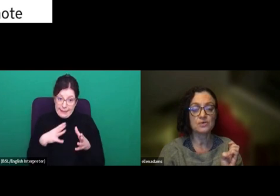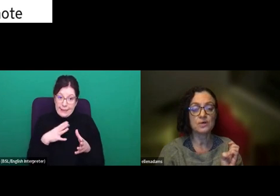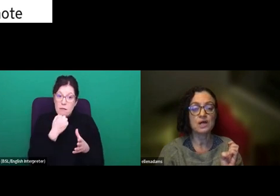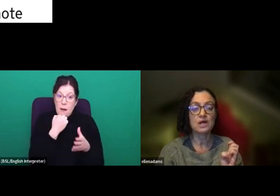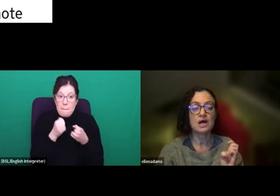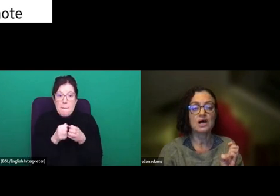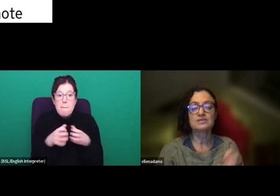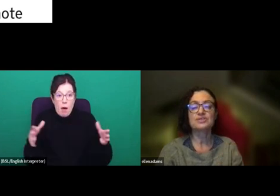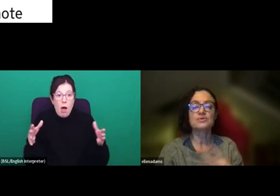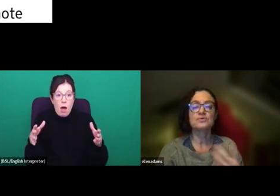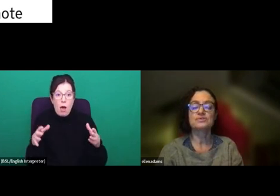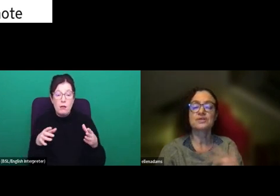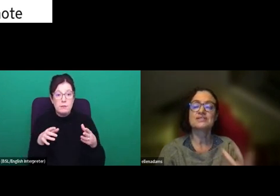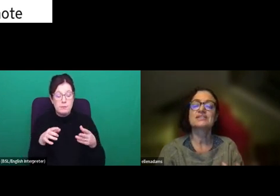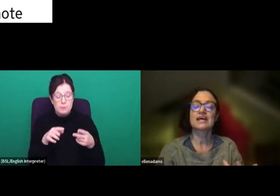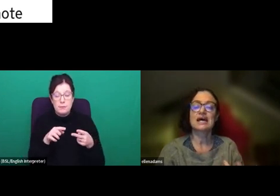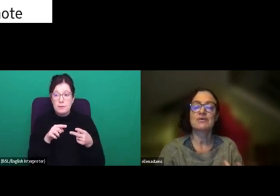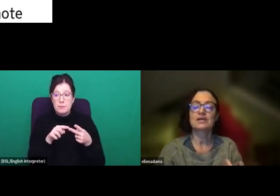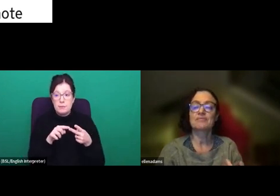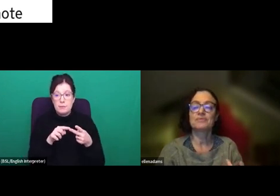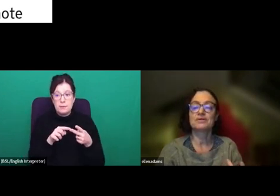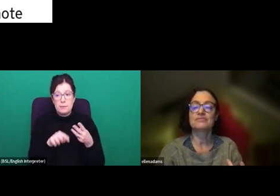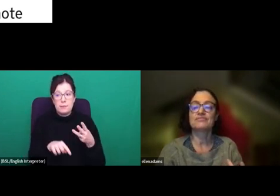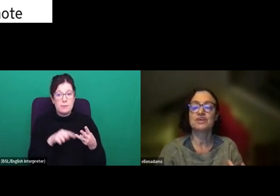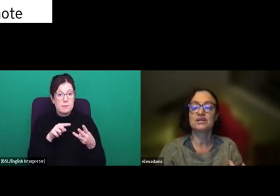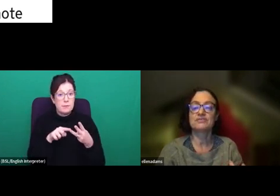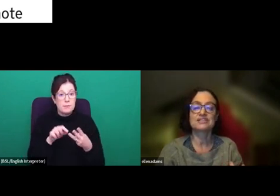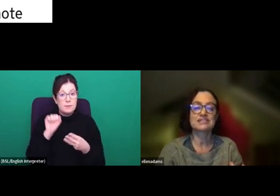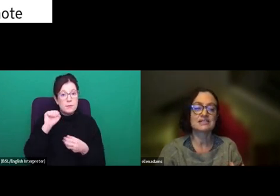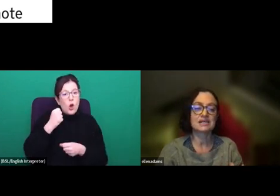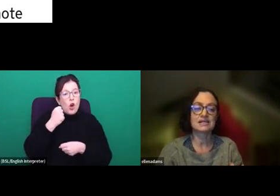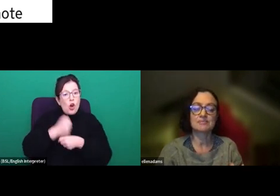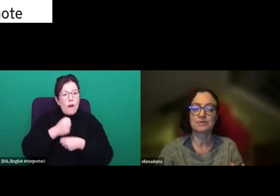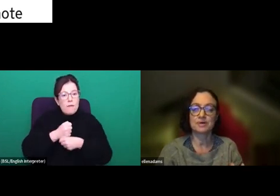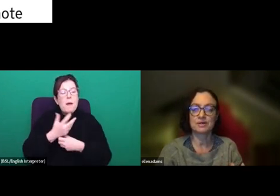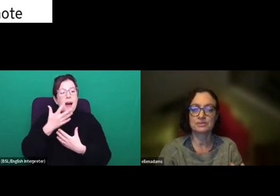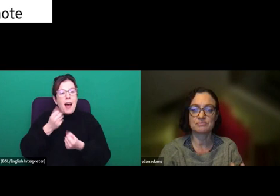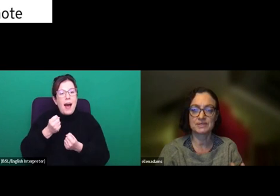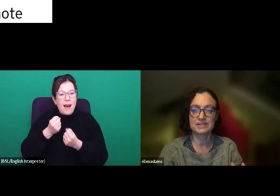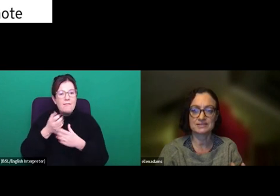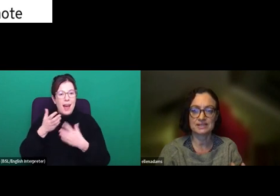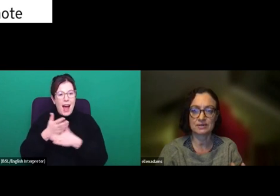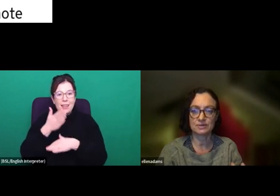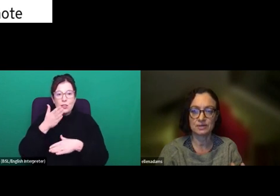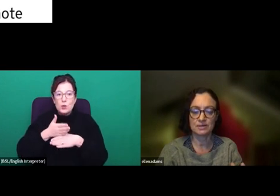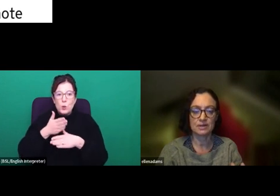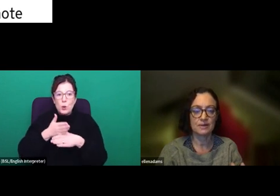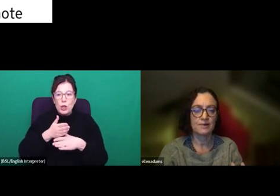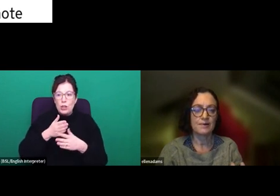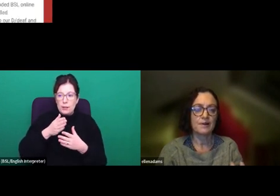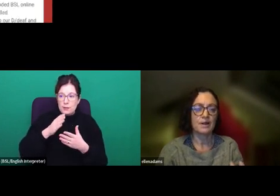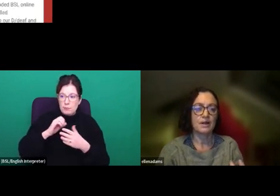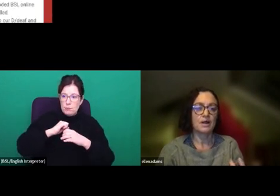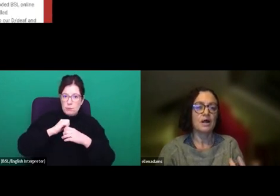also to consider how the government can further facilitate and promote BSL.